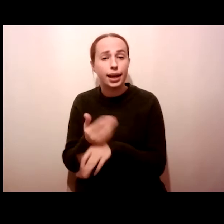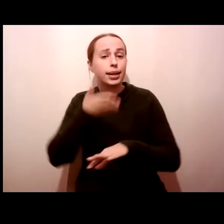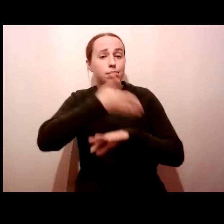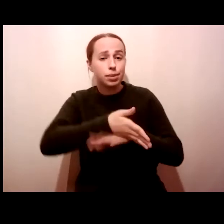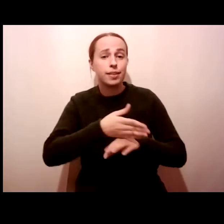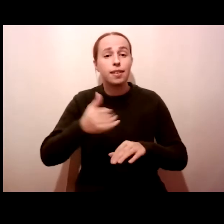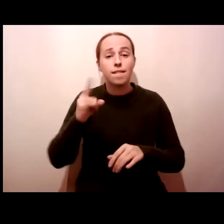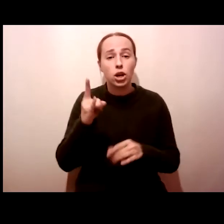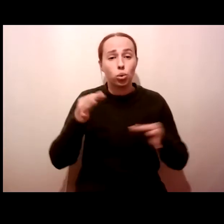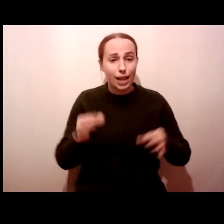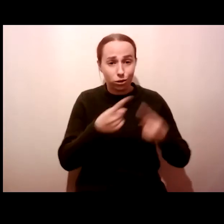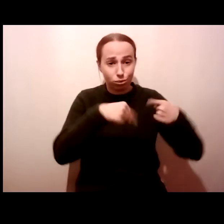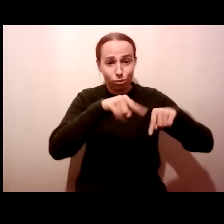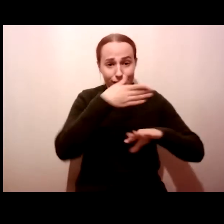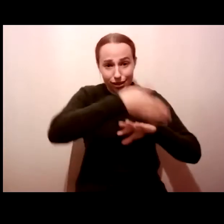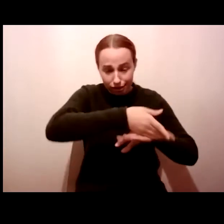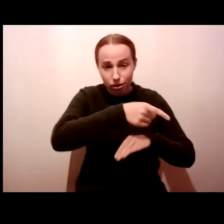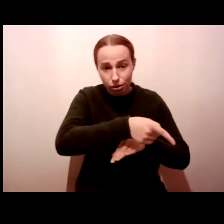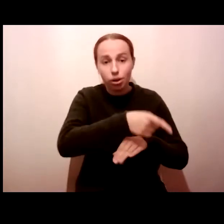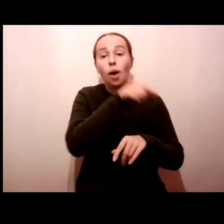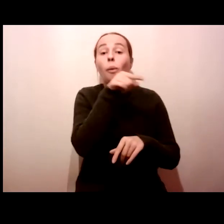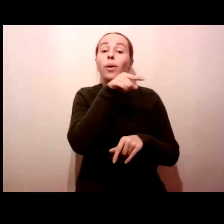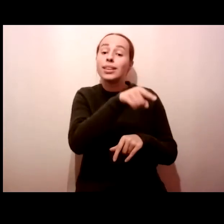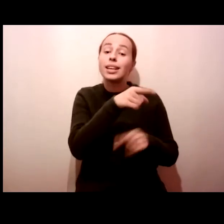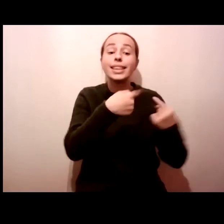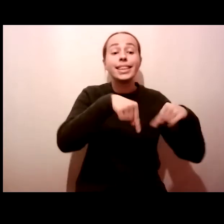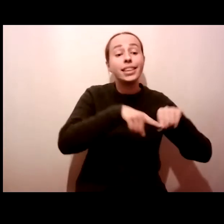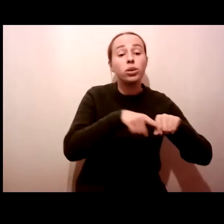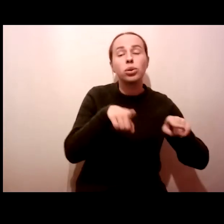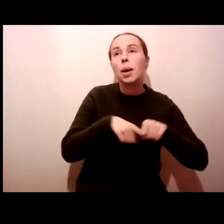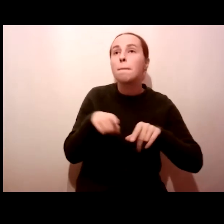When the situation is complicated, then the